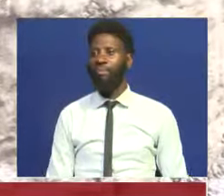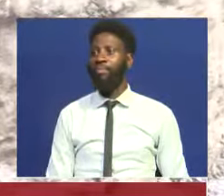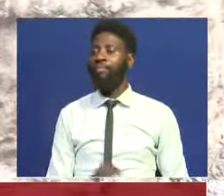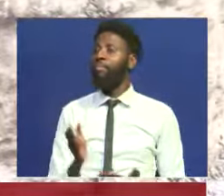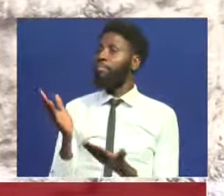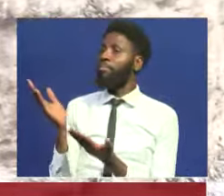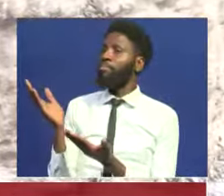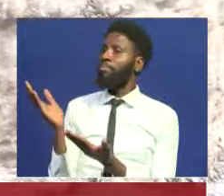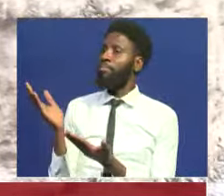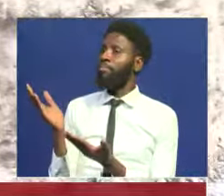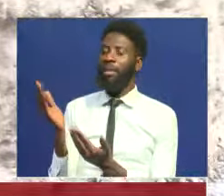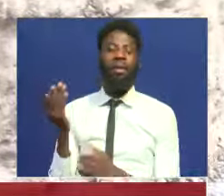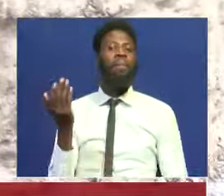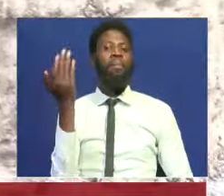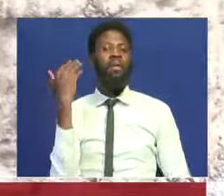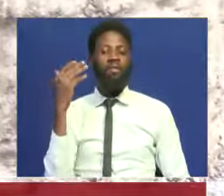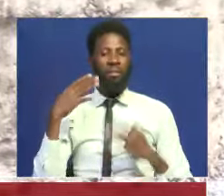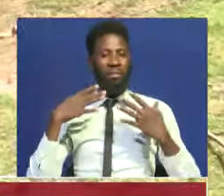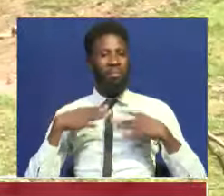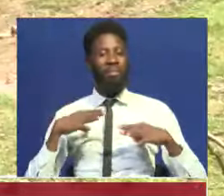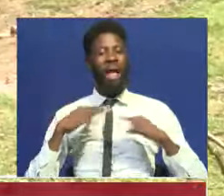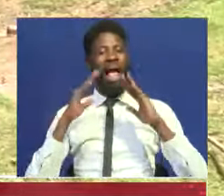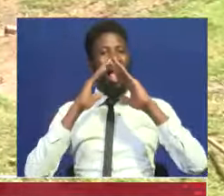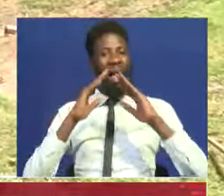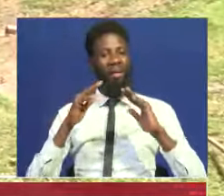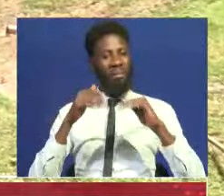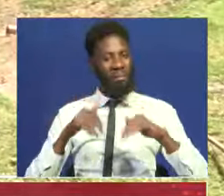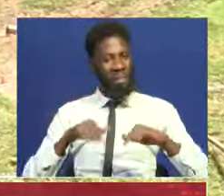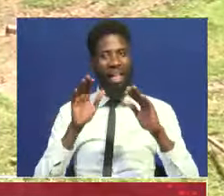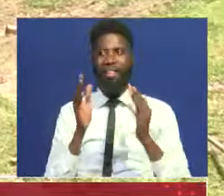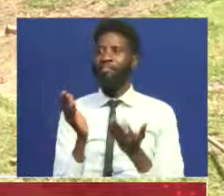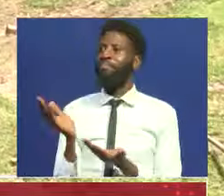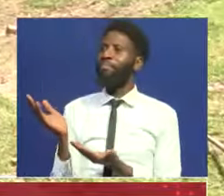Remains of what used to be people's homes.